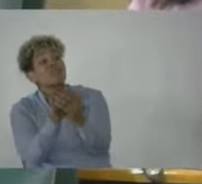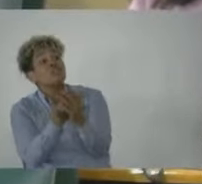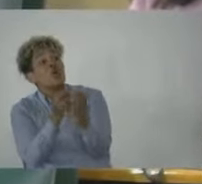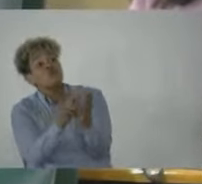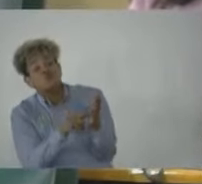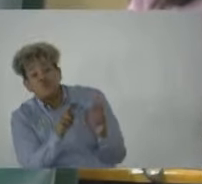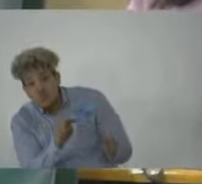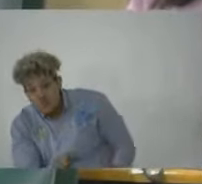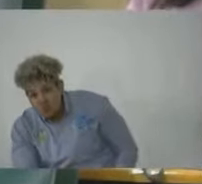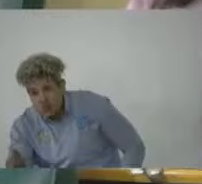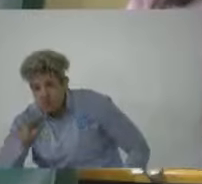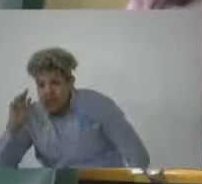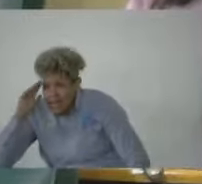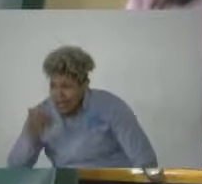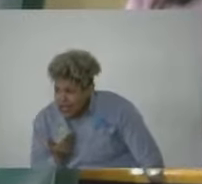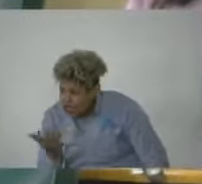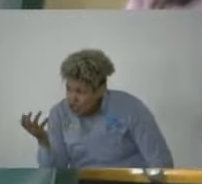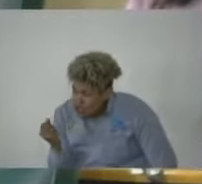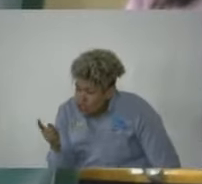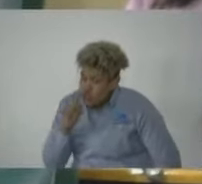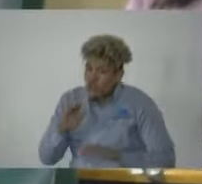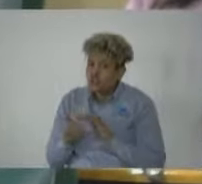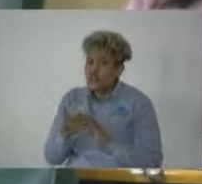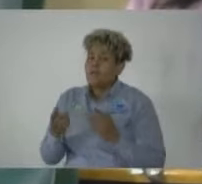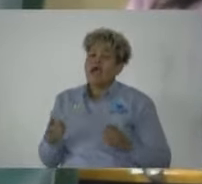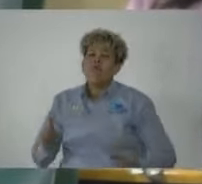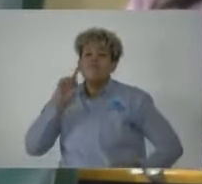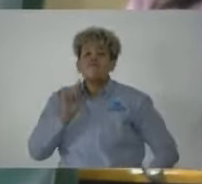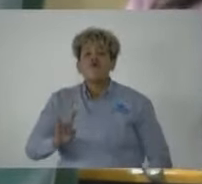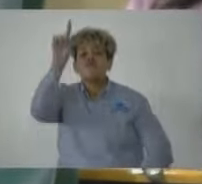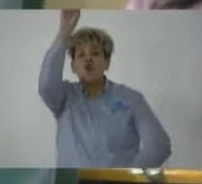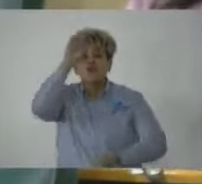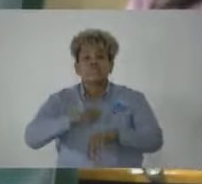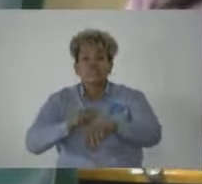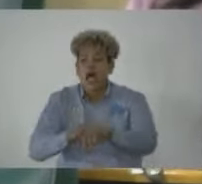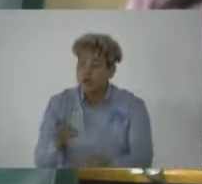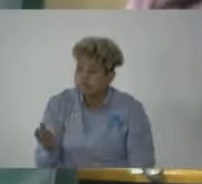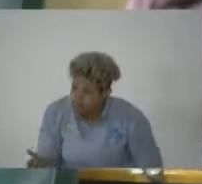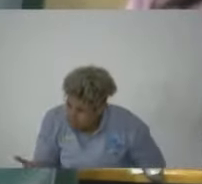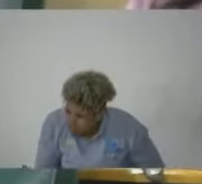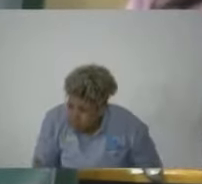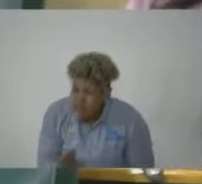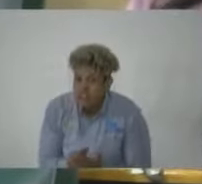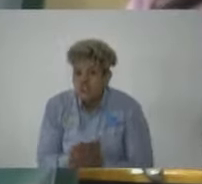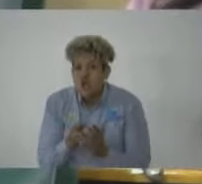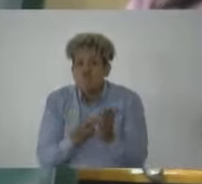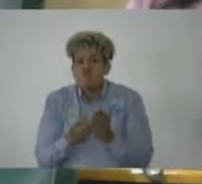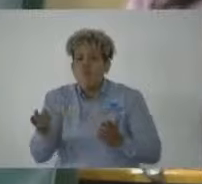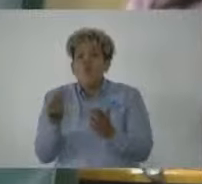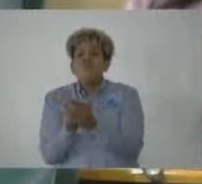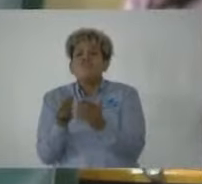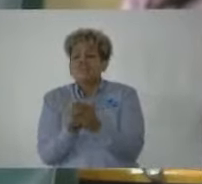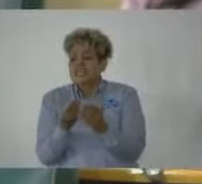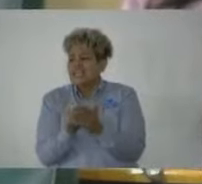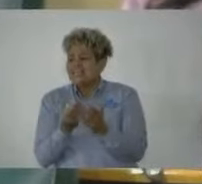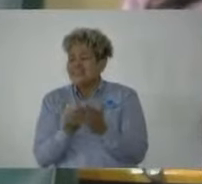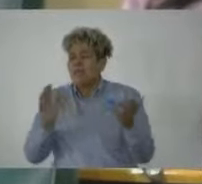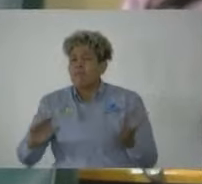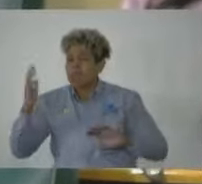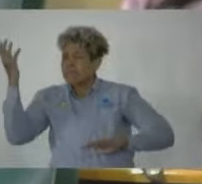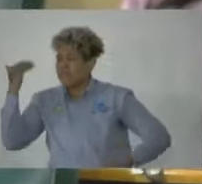rules were introduced to Jamaica for the first time, Madam Speaker. There was fiscal disrule before